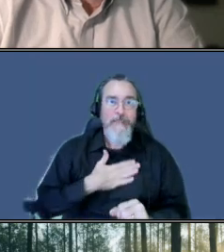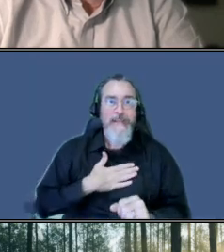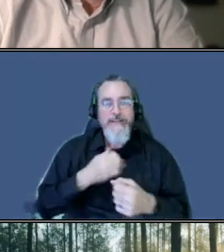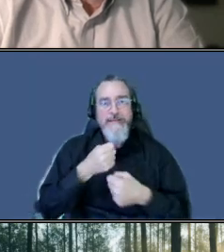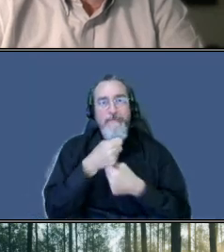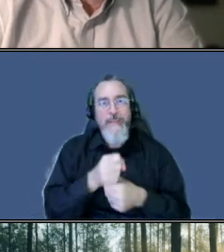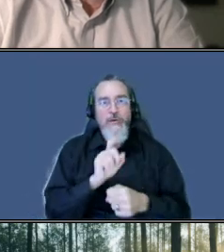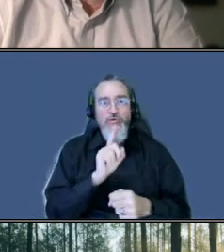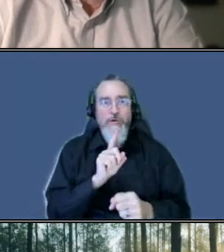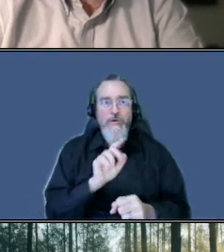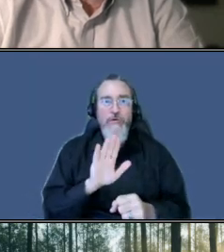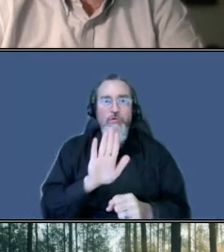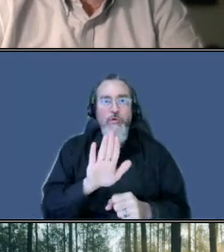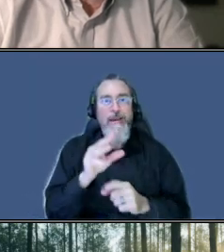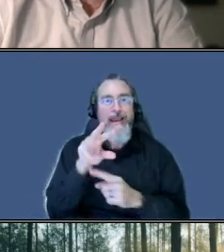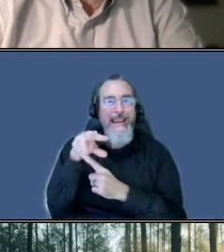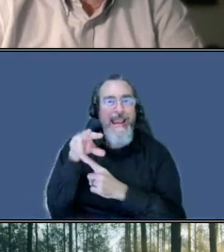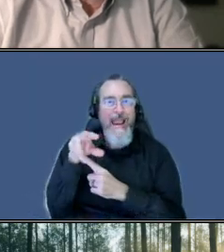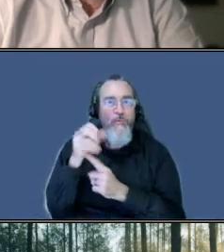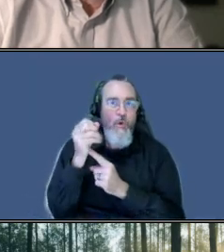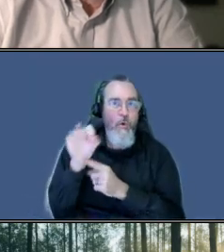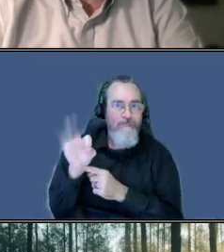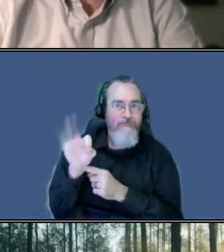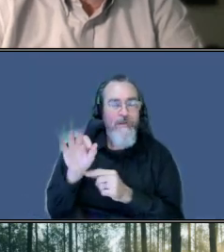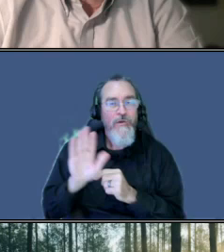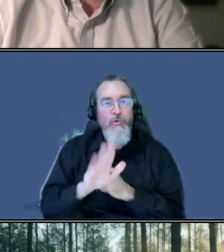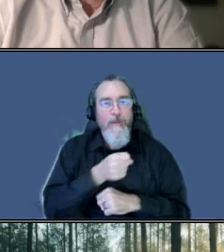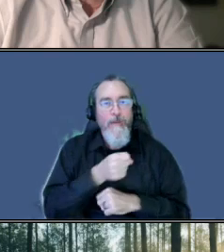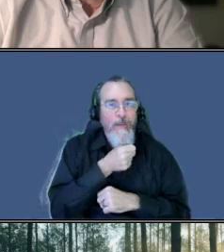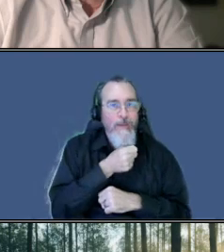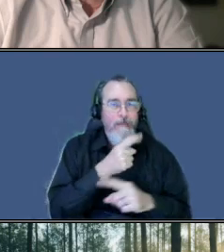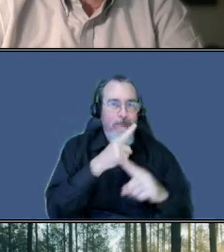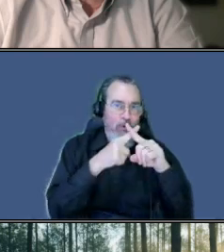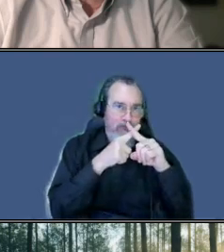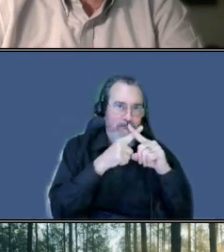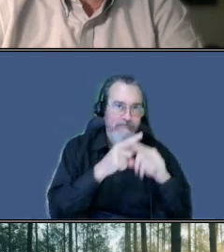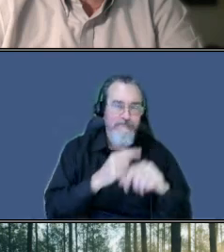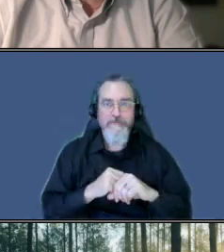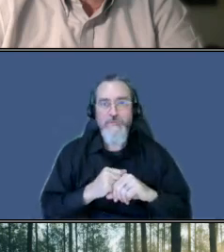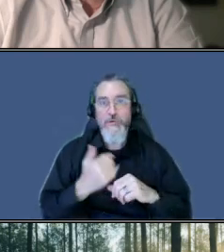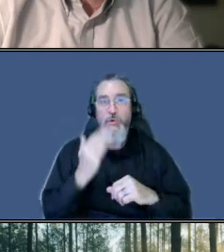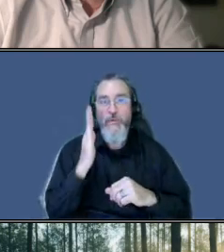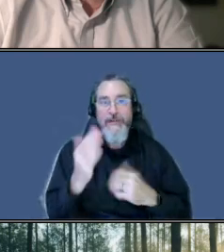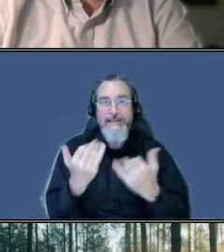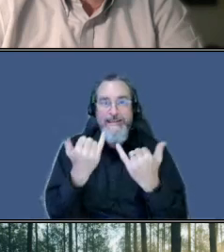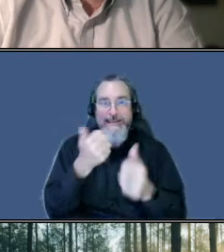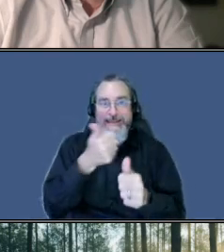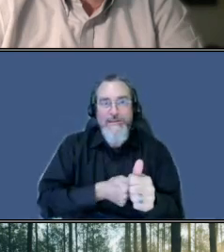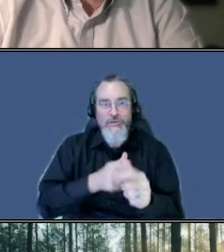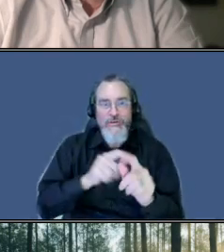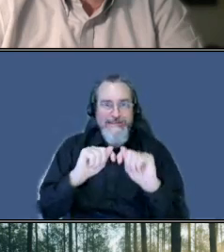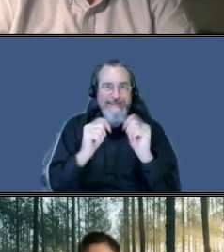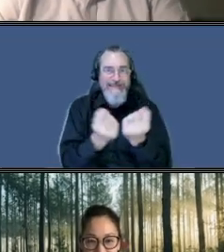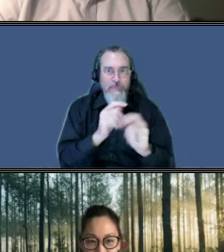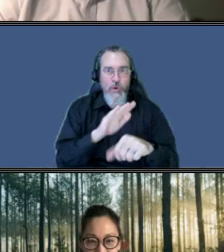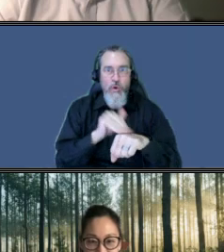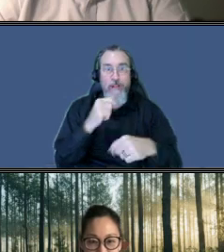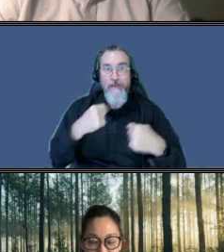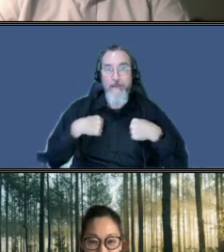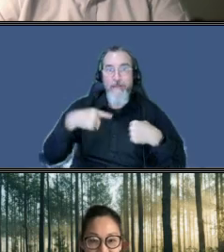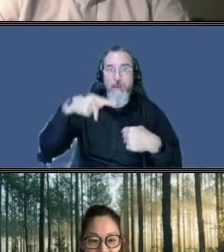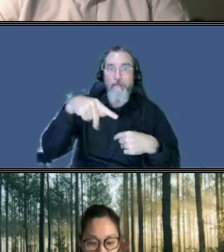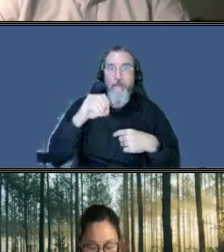stay off camera and mute your microphones. And now I'm going to call up each team. So I'm Po-Chi Fung from the National Sea Grant Office. I'm a